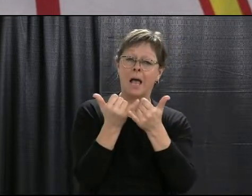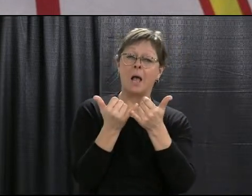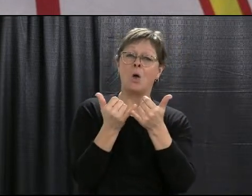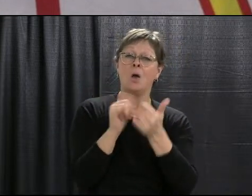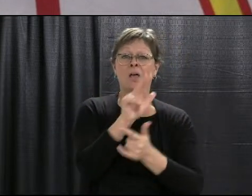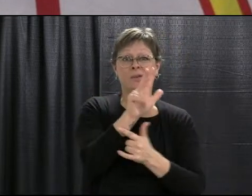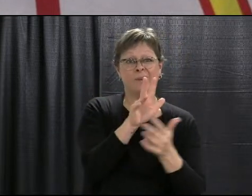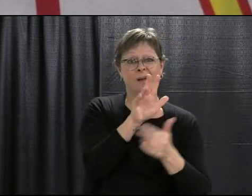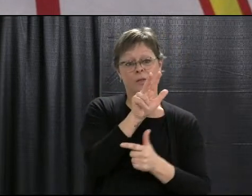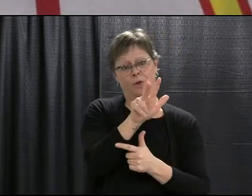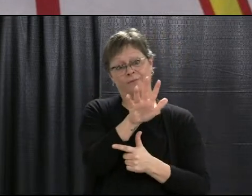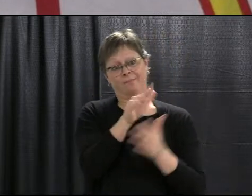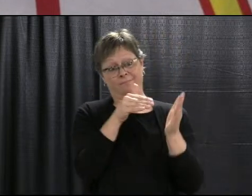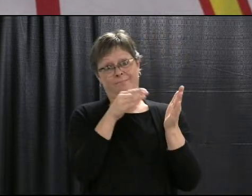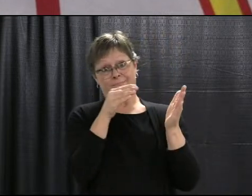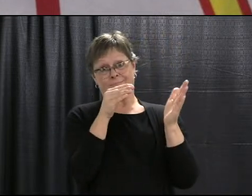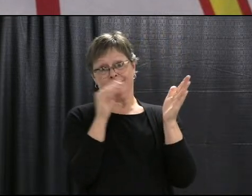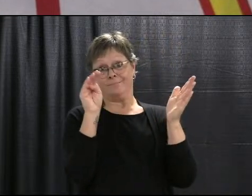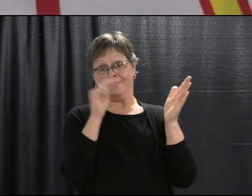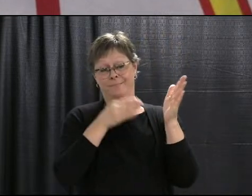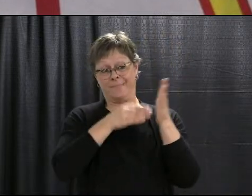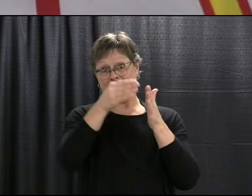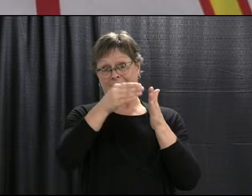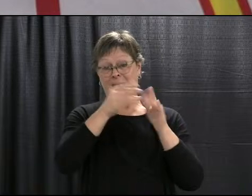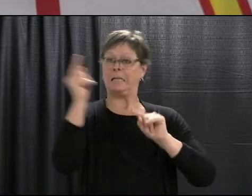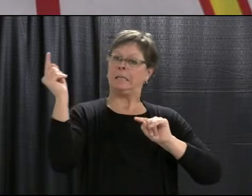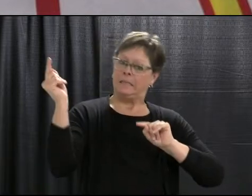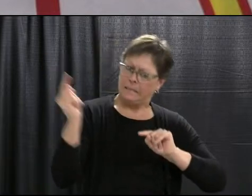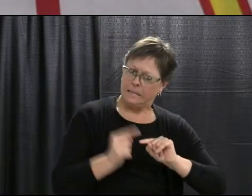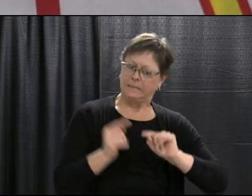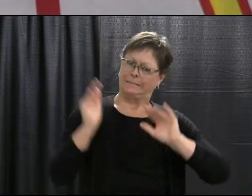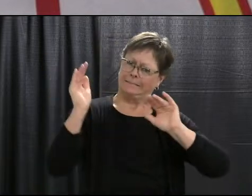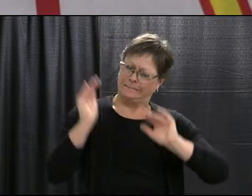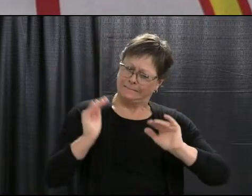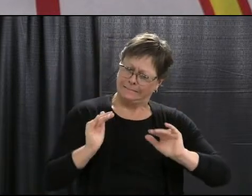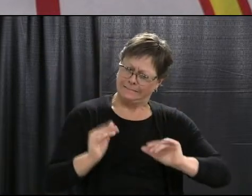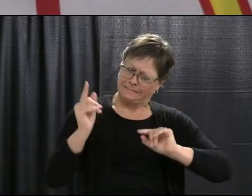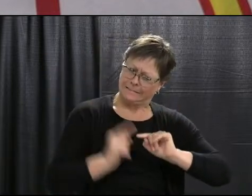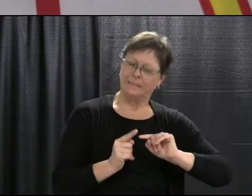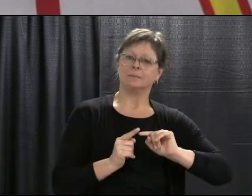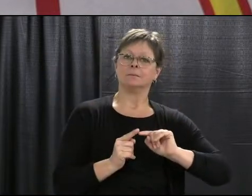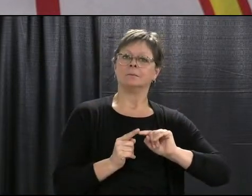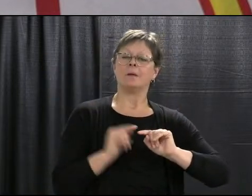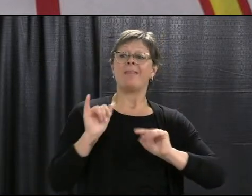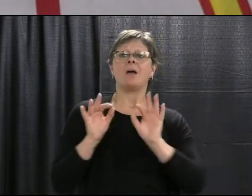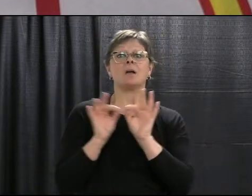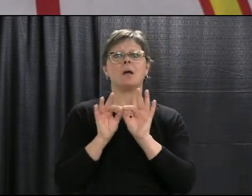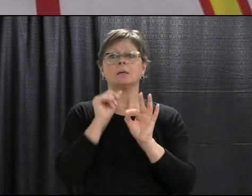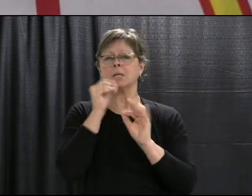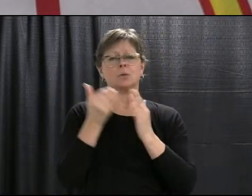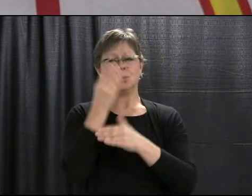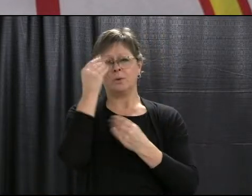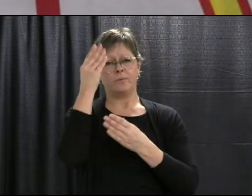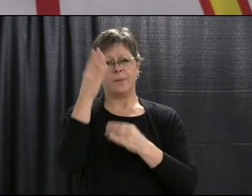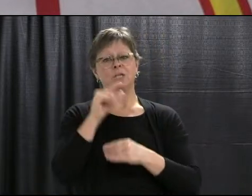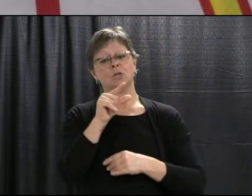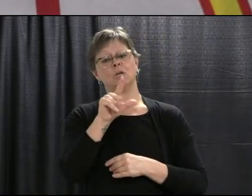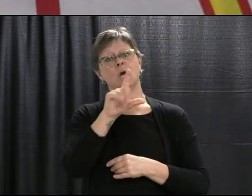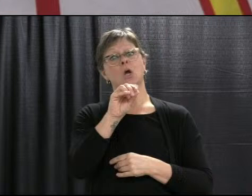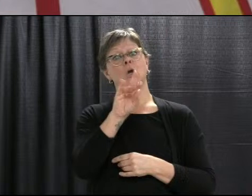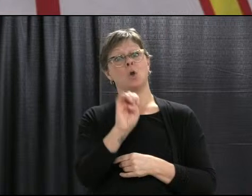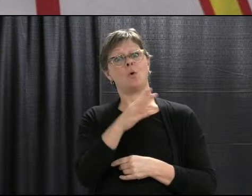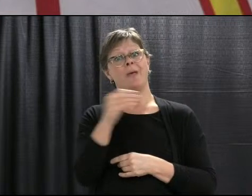number down. So, the cost is not new news. The issues raised by the Globe and Mail,